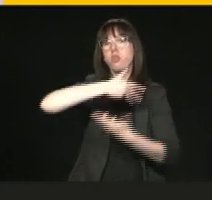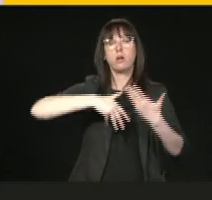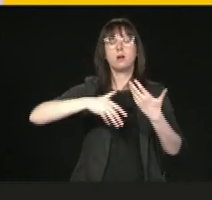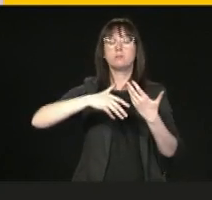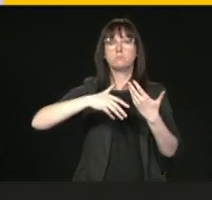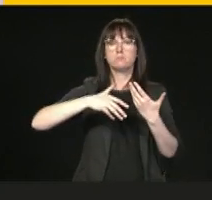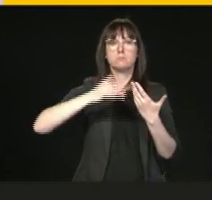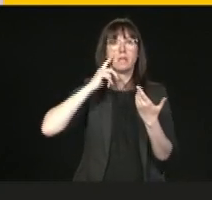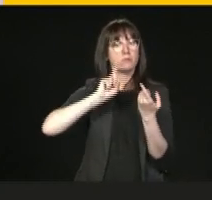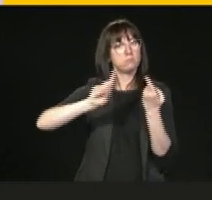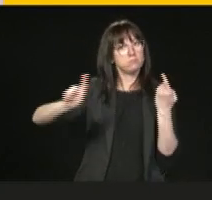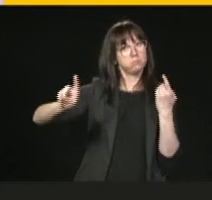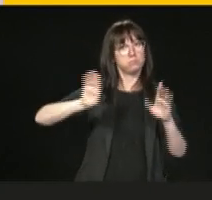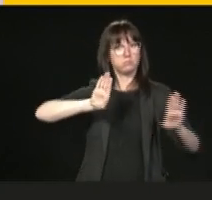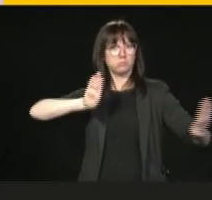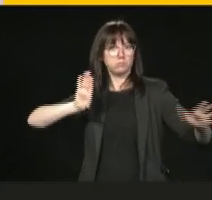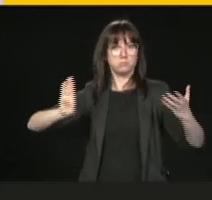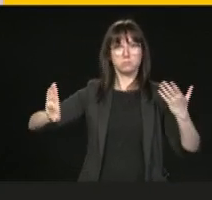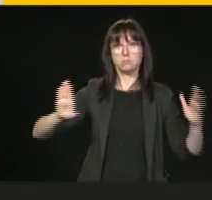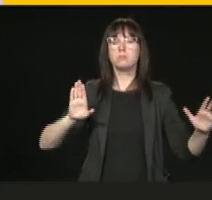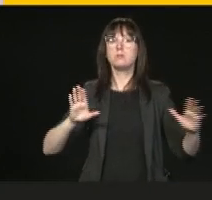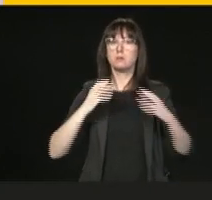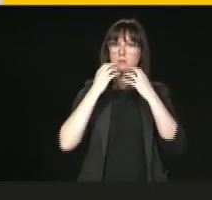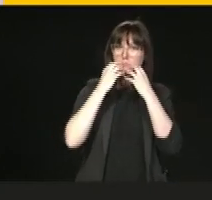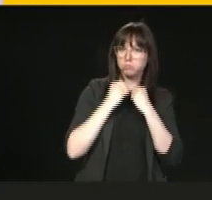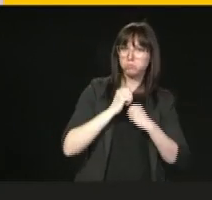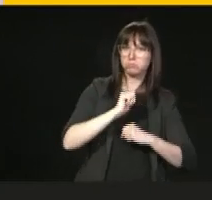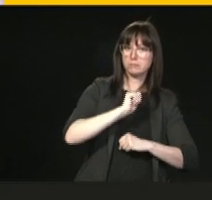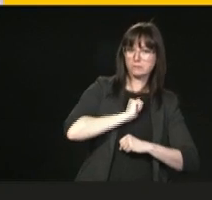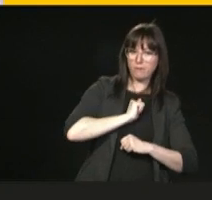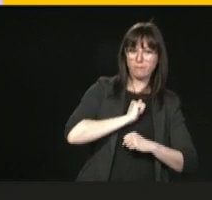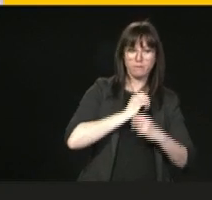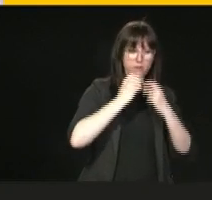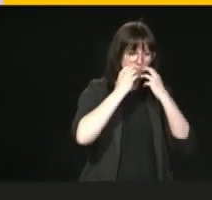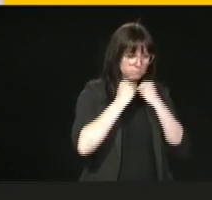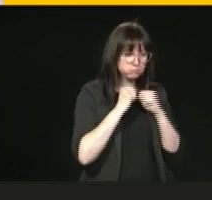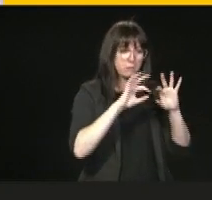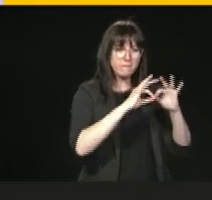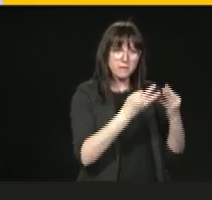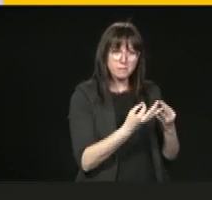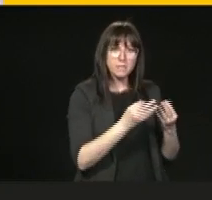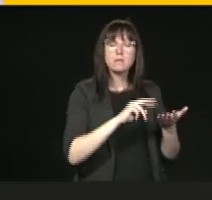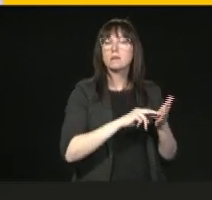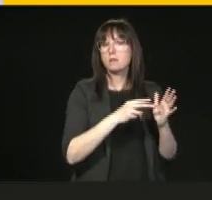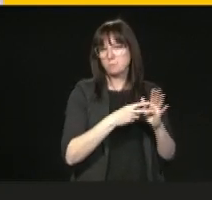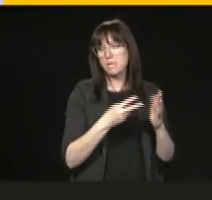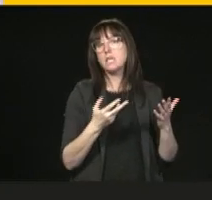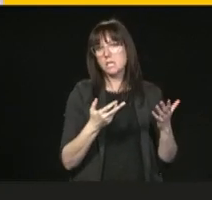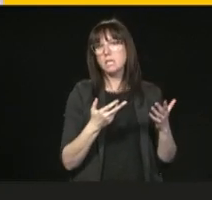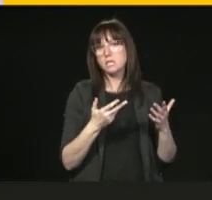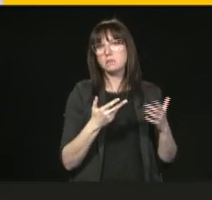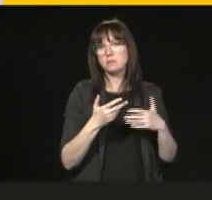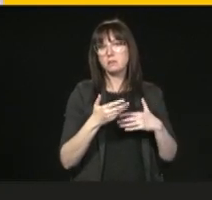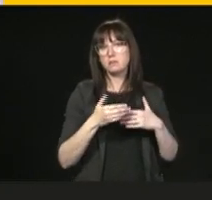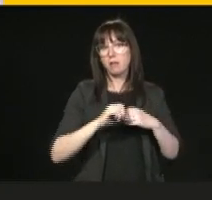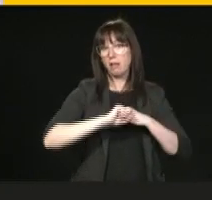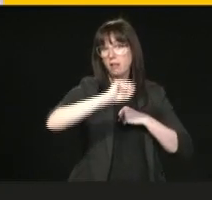to protect ourselves and protect our loved ones, we will be able to come out of this